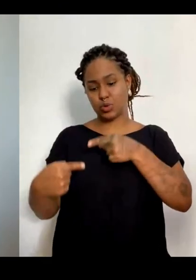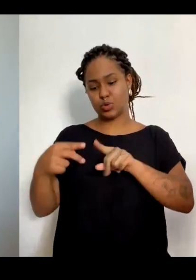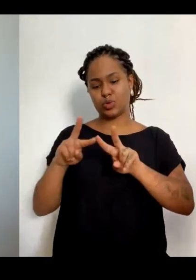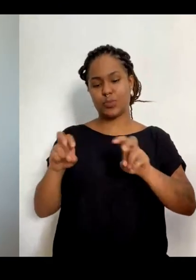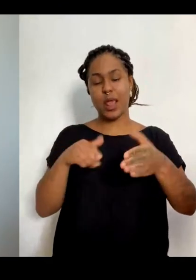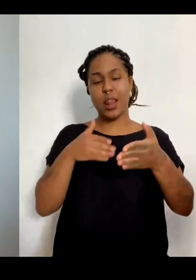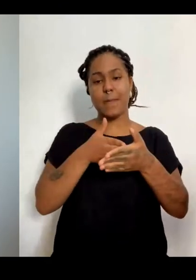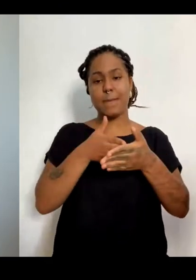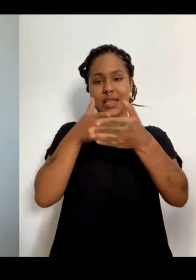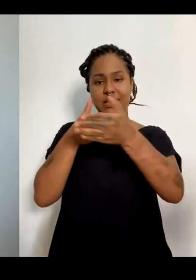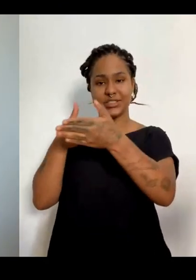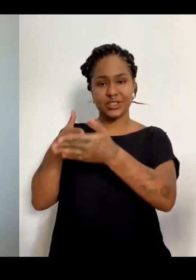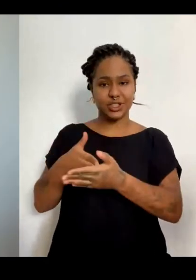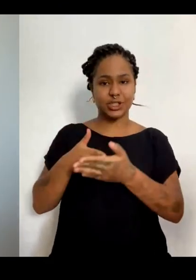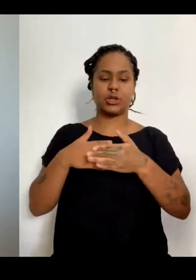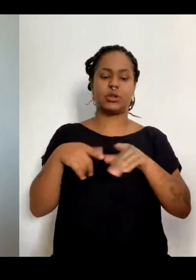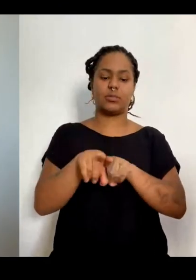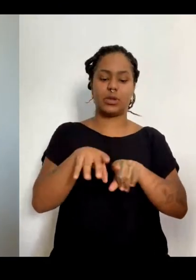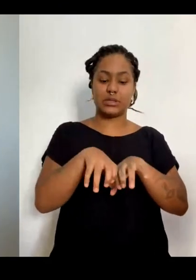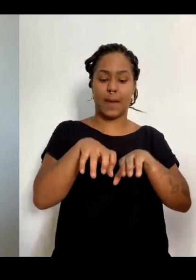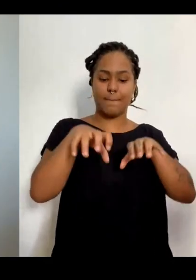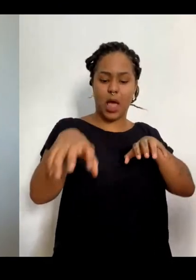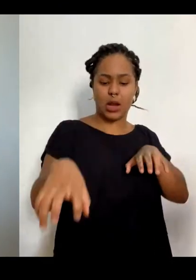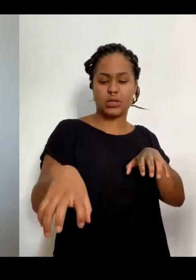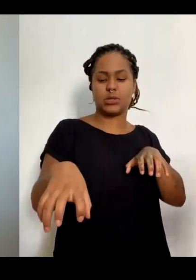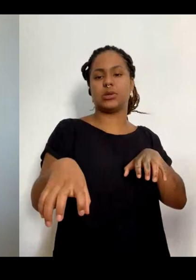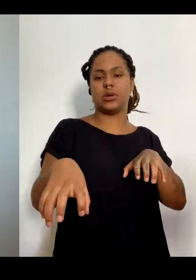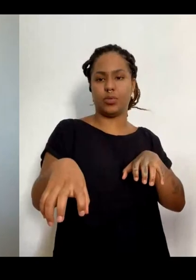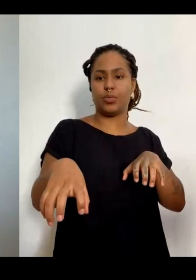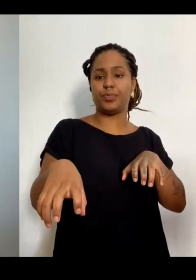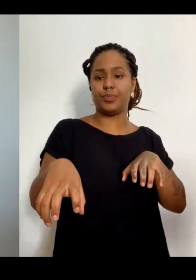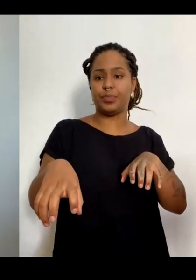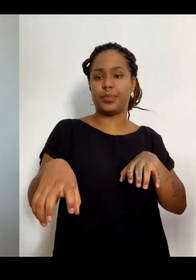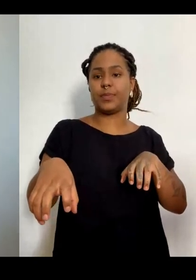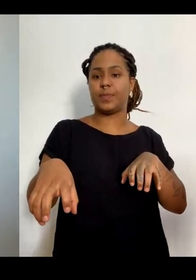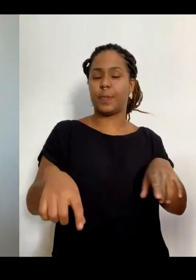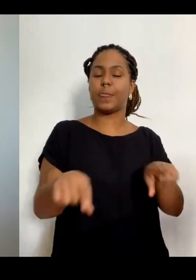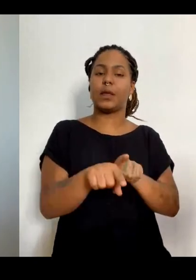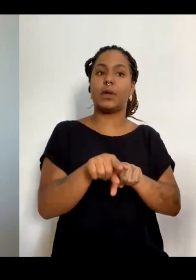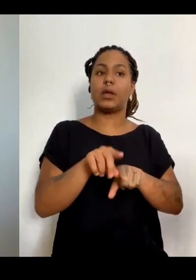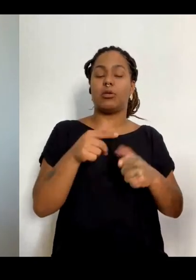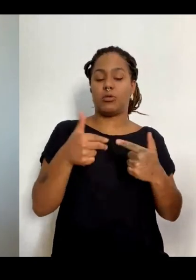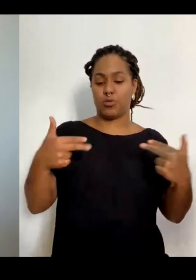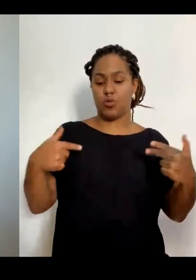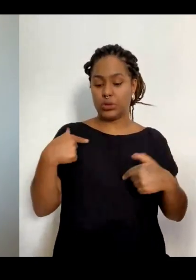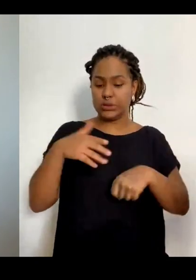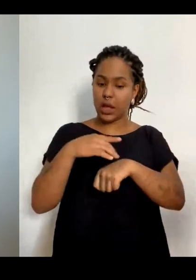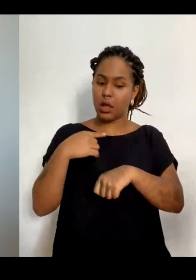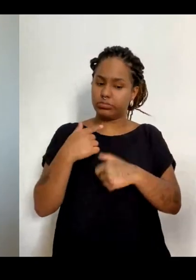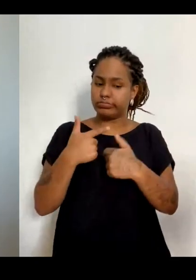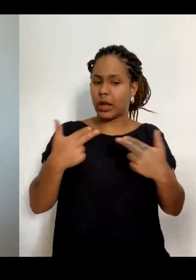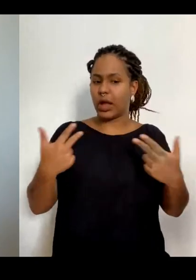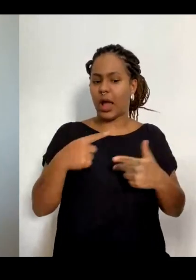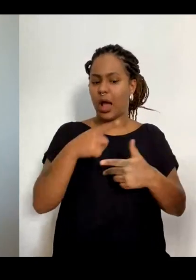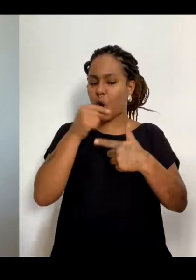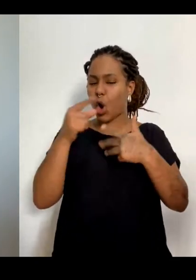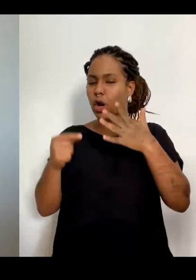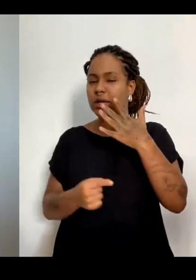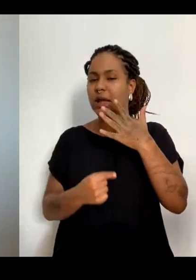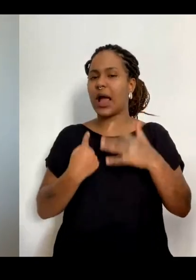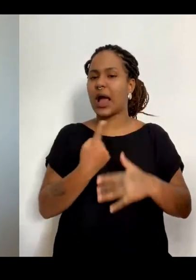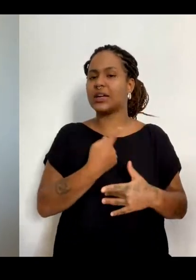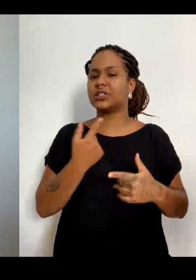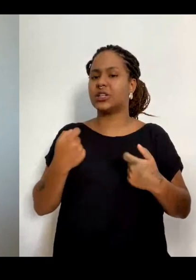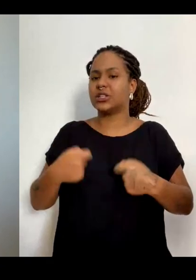as an issue that we need to Grapple with and where artists can actually help us understand um understand those issues